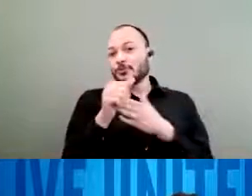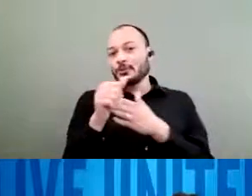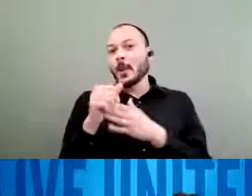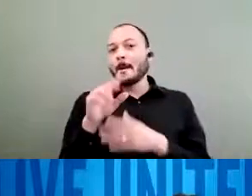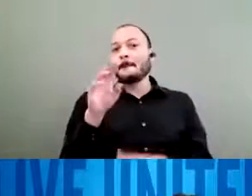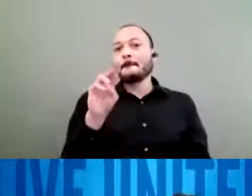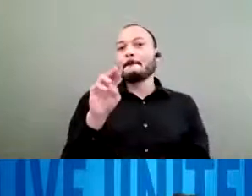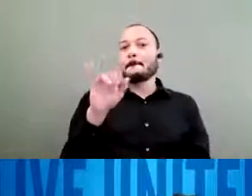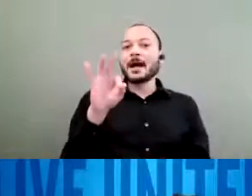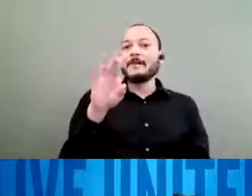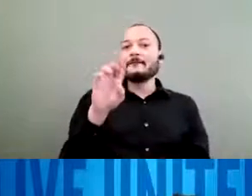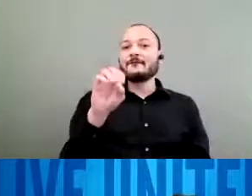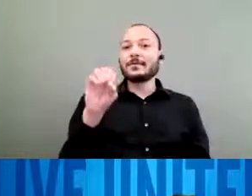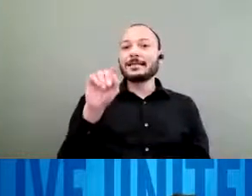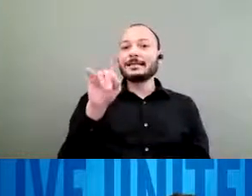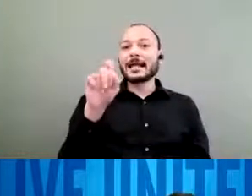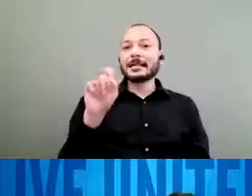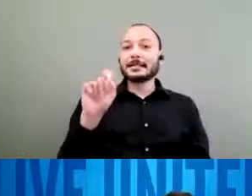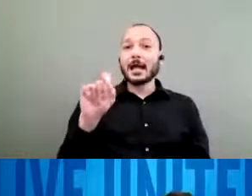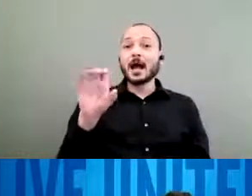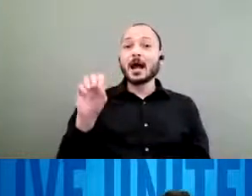option